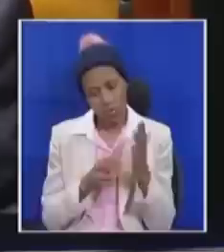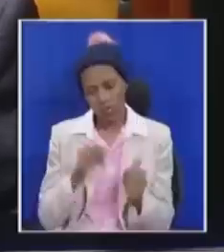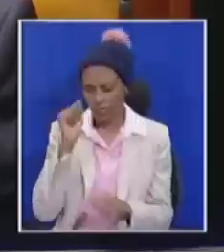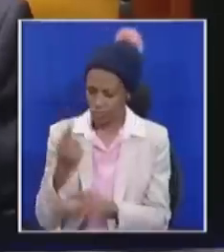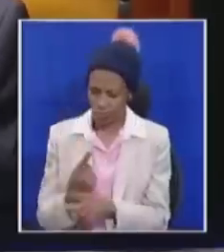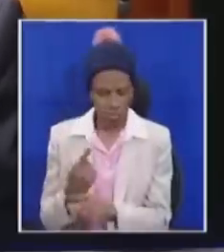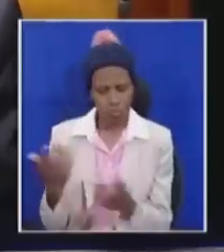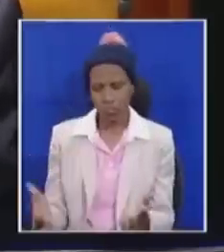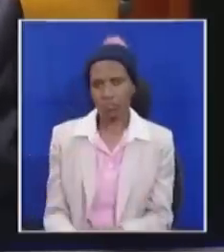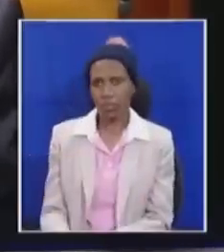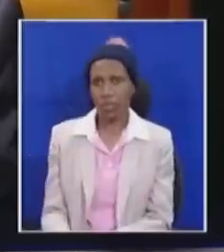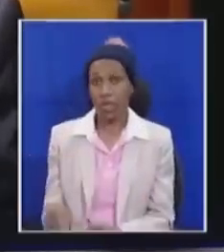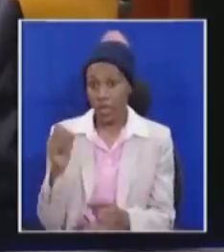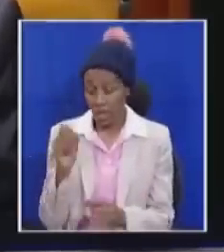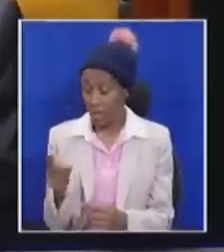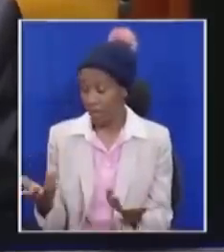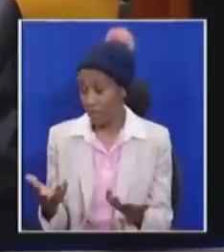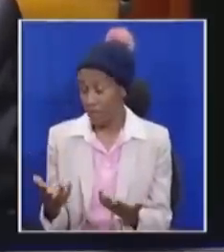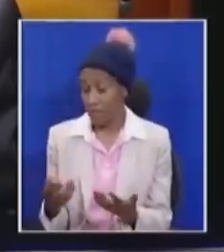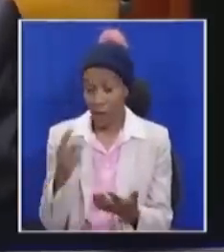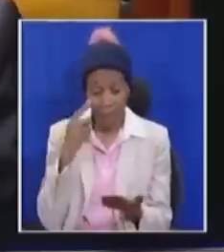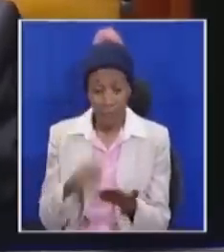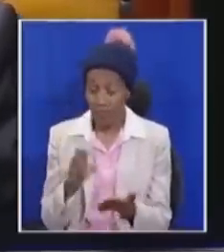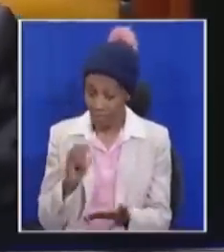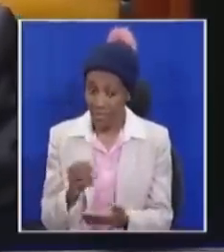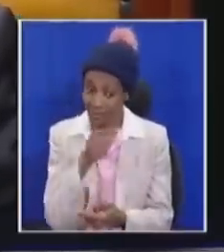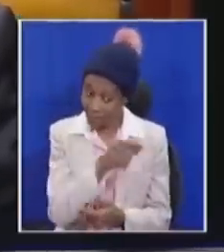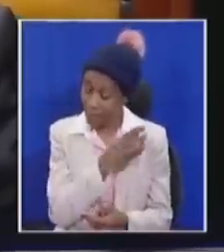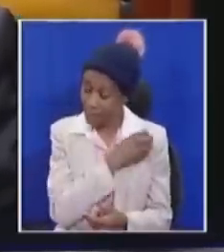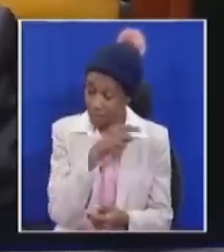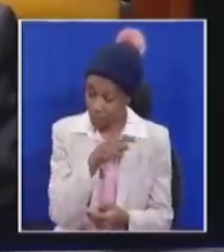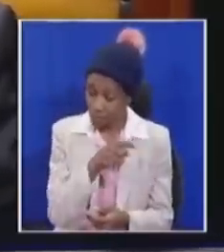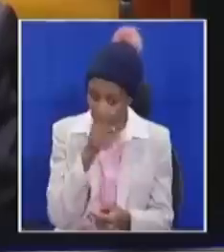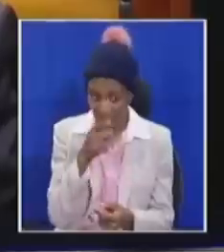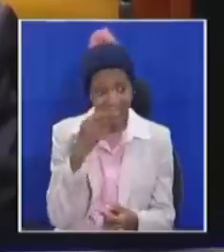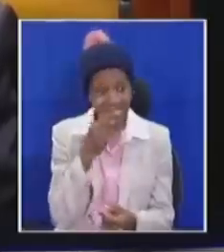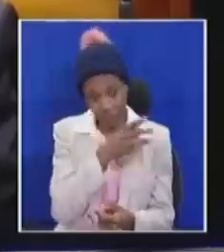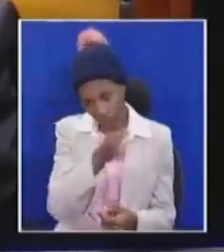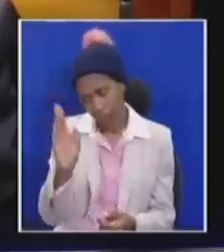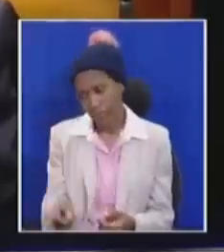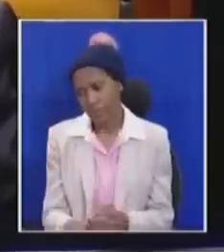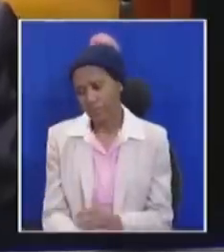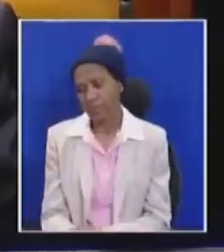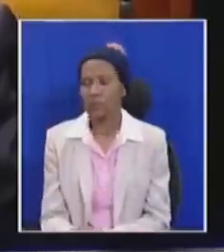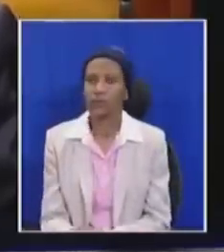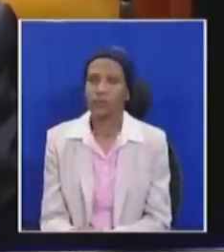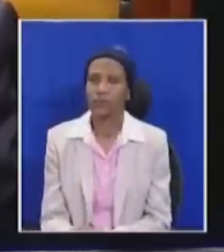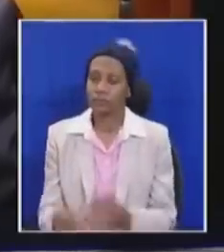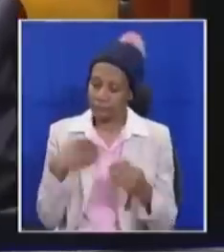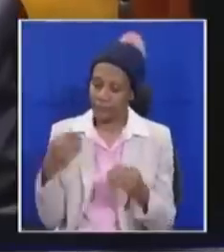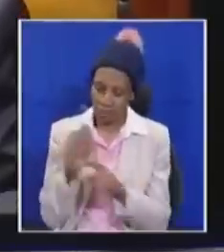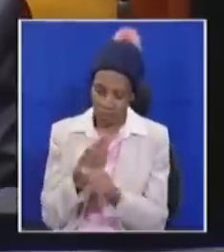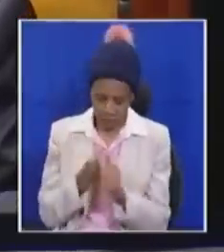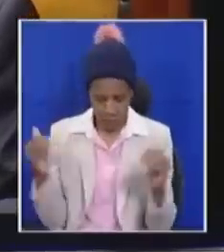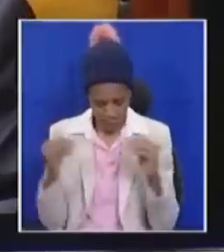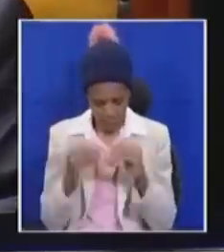course, chase her out if it proves out to be right. I'm not going to do it because you say it, Honorable Citizen. I'm acting fairly